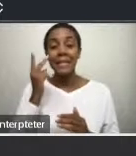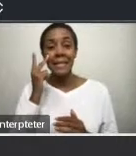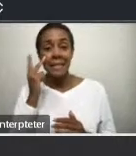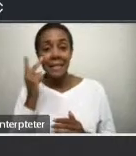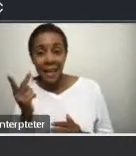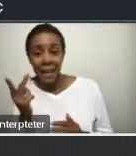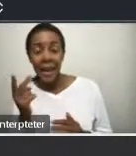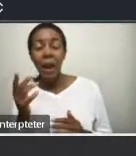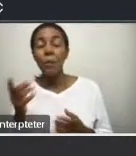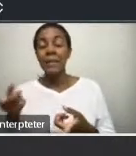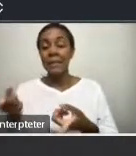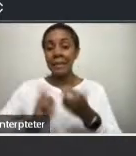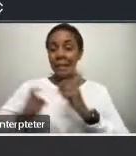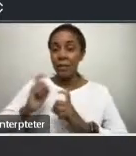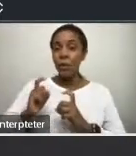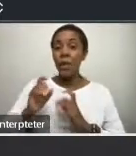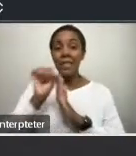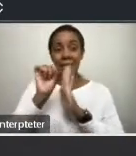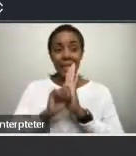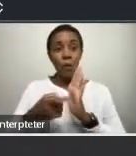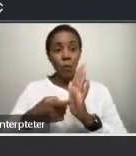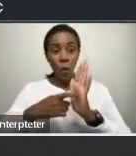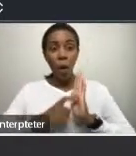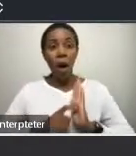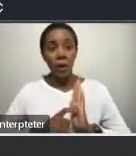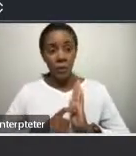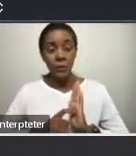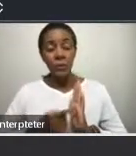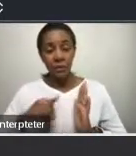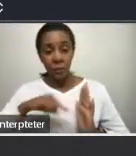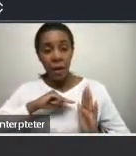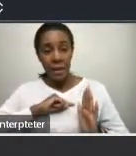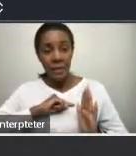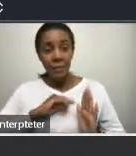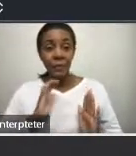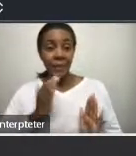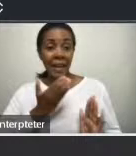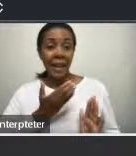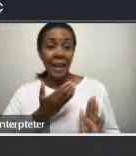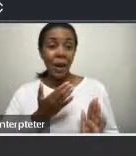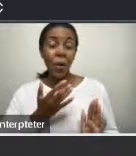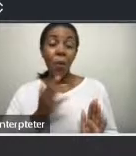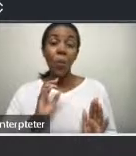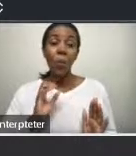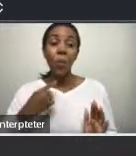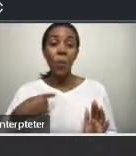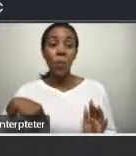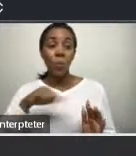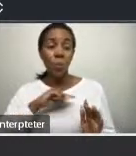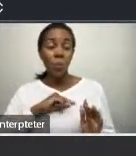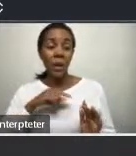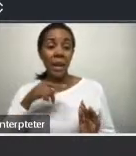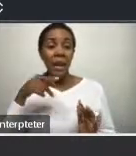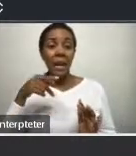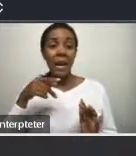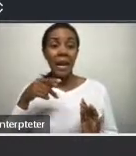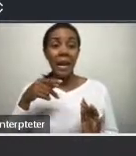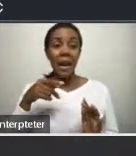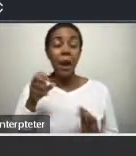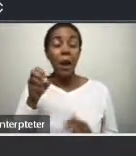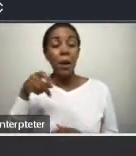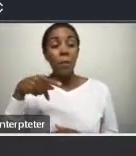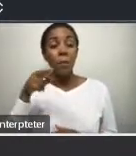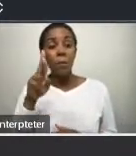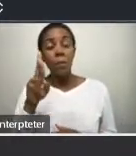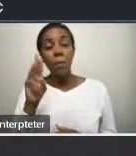discharged to us and what the state requires us to do. We permit industry based on what is federal standards.